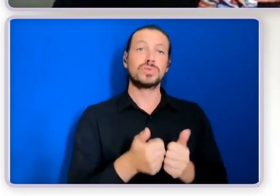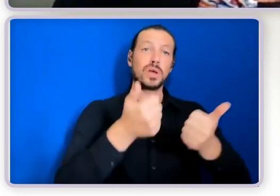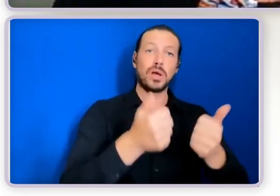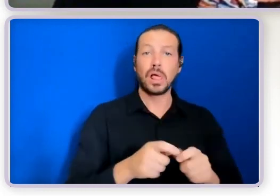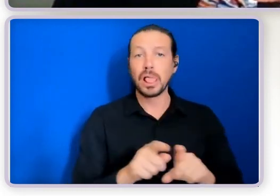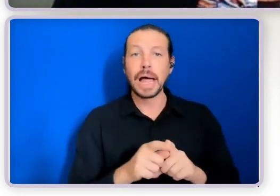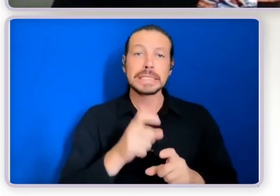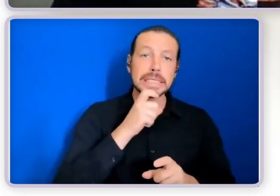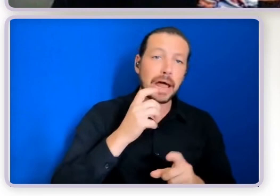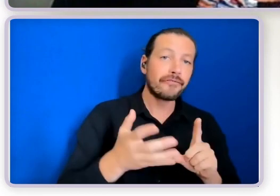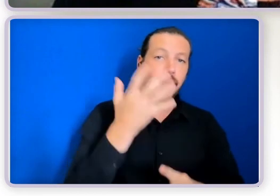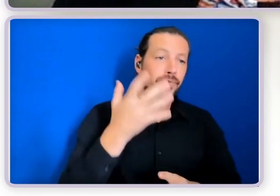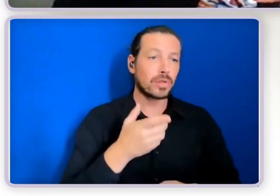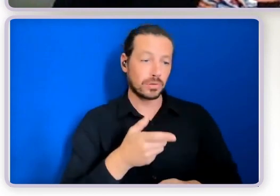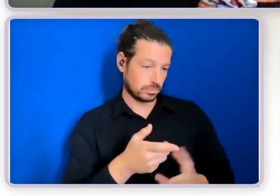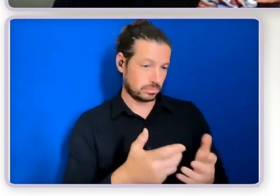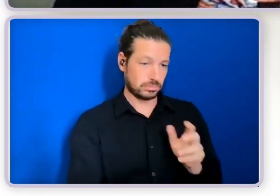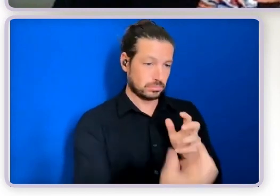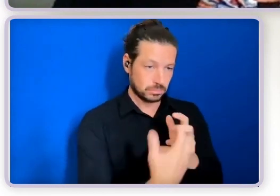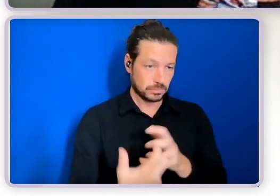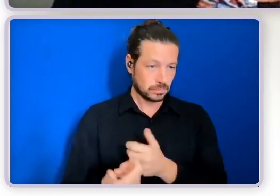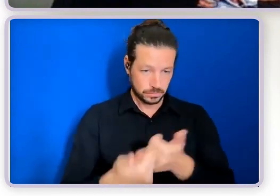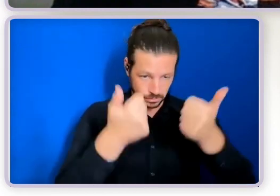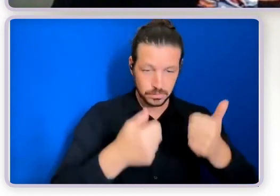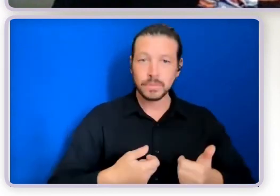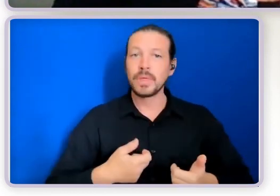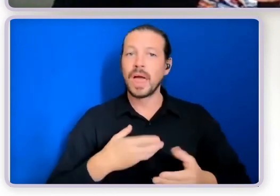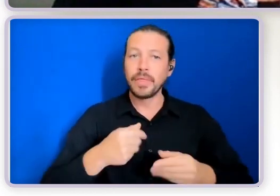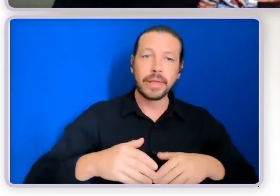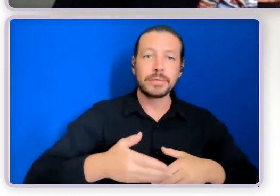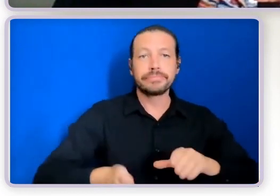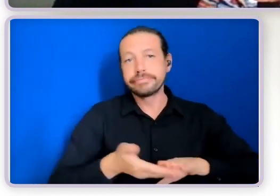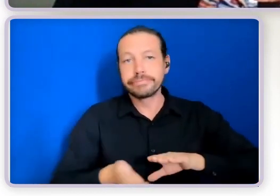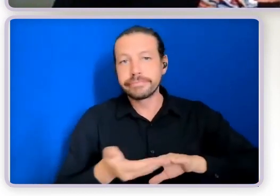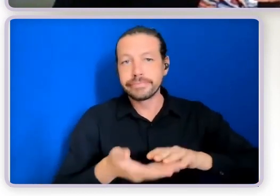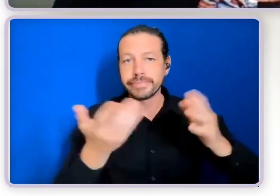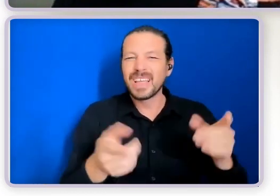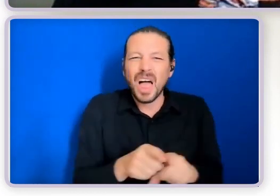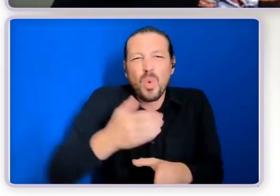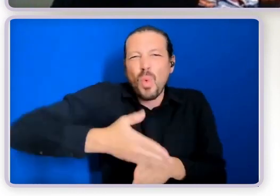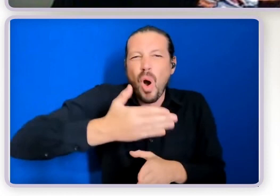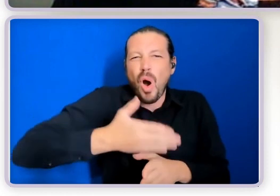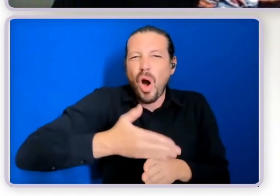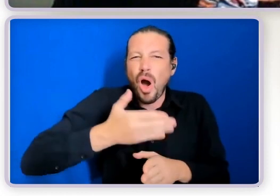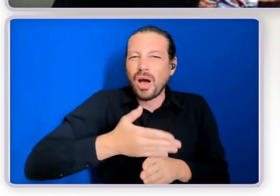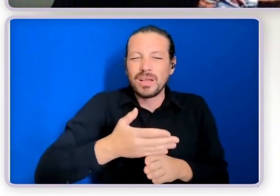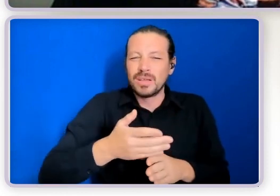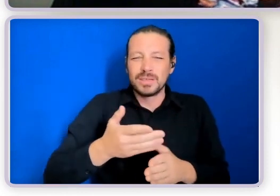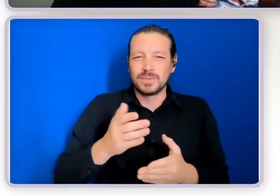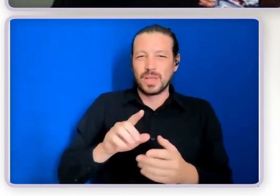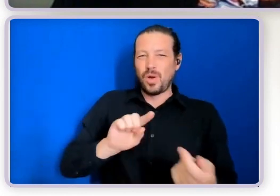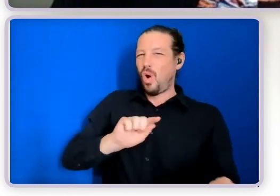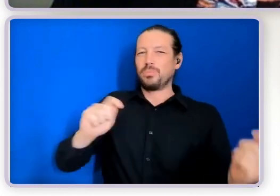so we can do the dishes, that's what we'll do. So it's a topsy-turvy sort of view of really